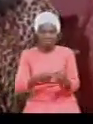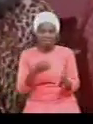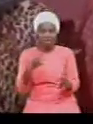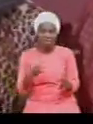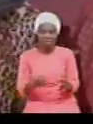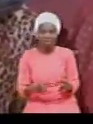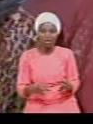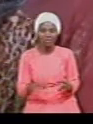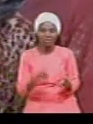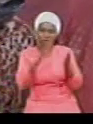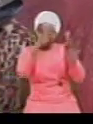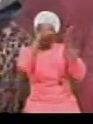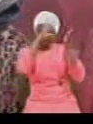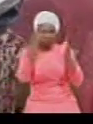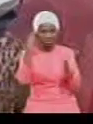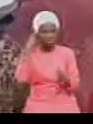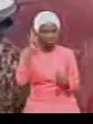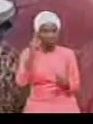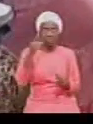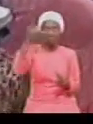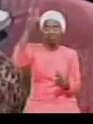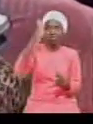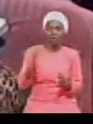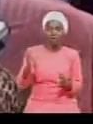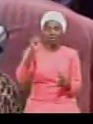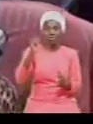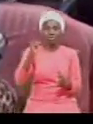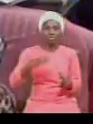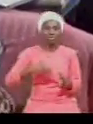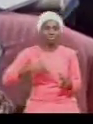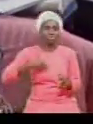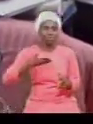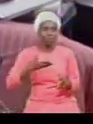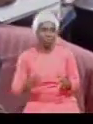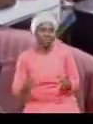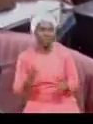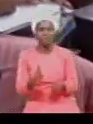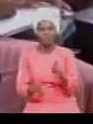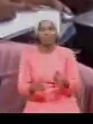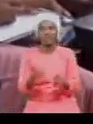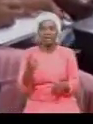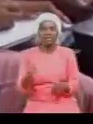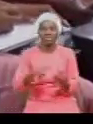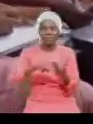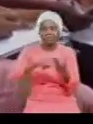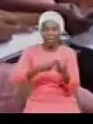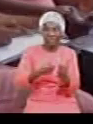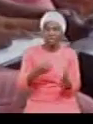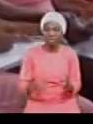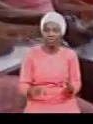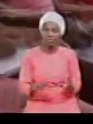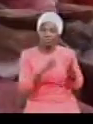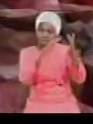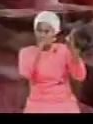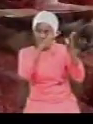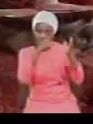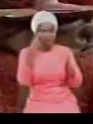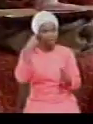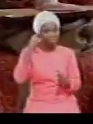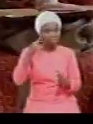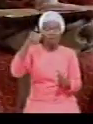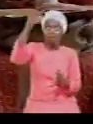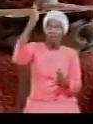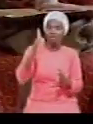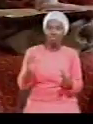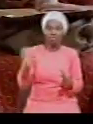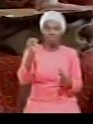hope for God's willing people. The beginning of hope for